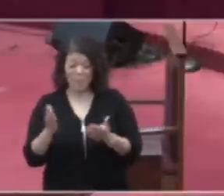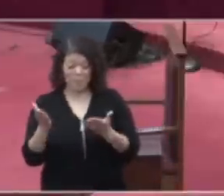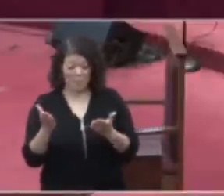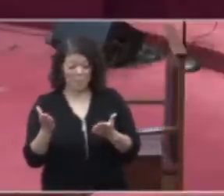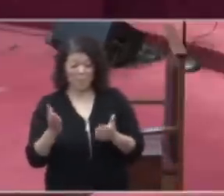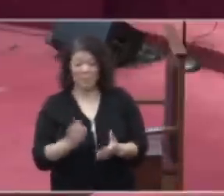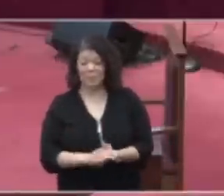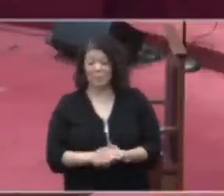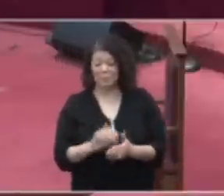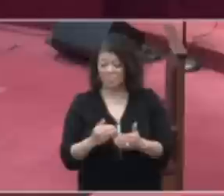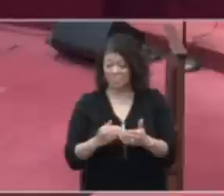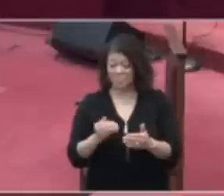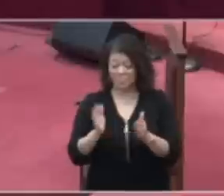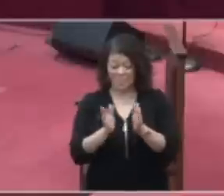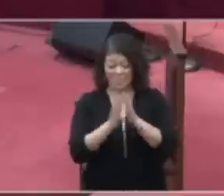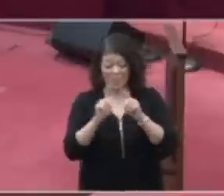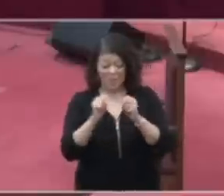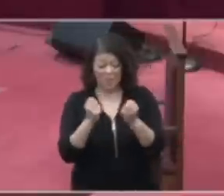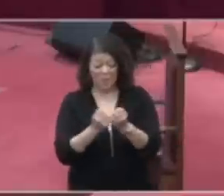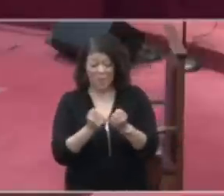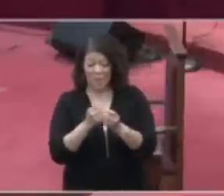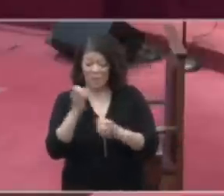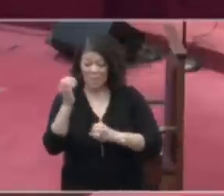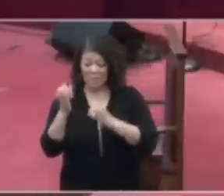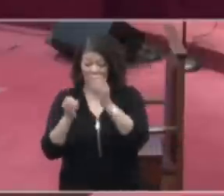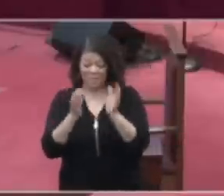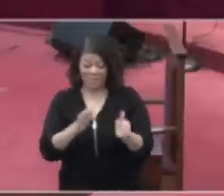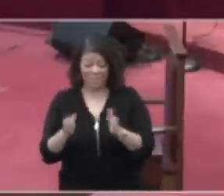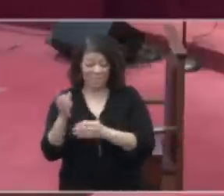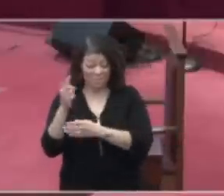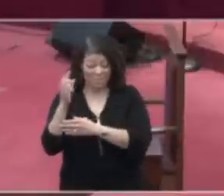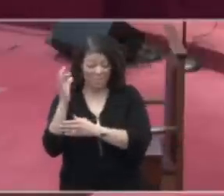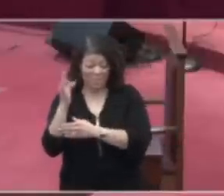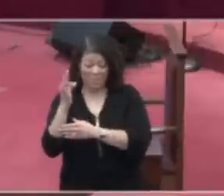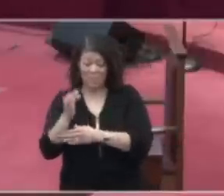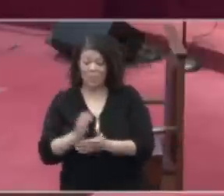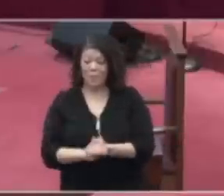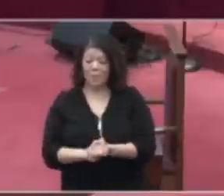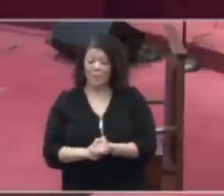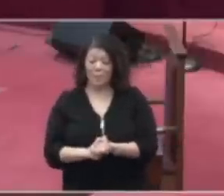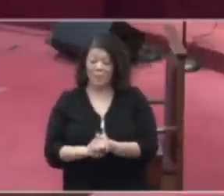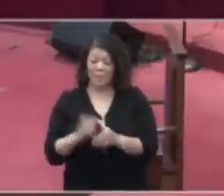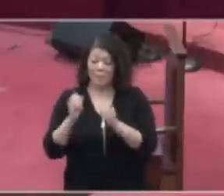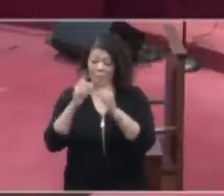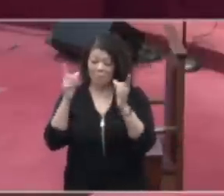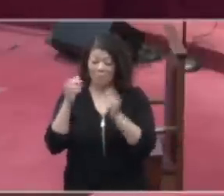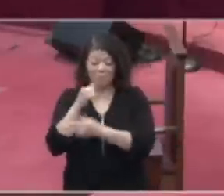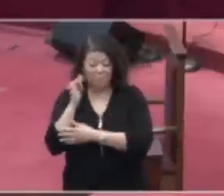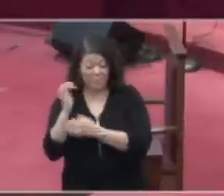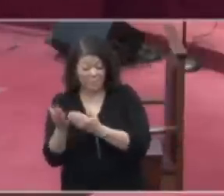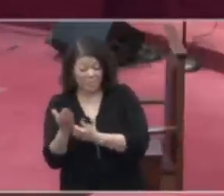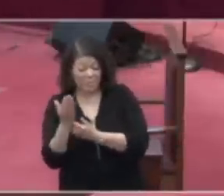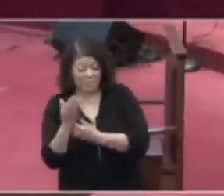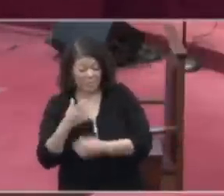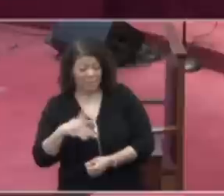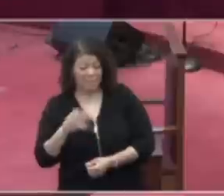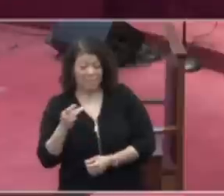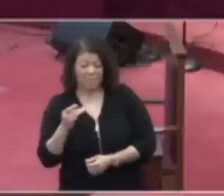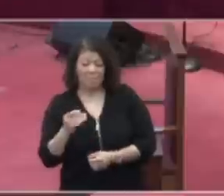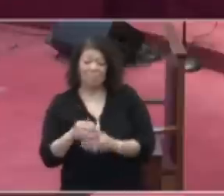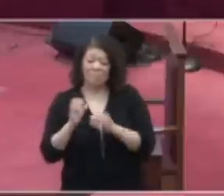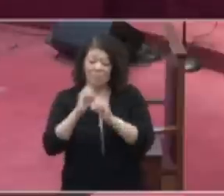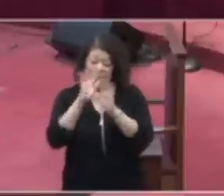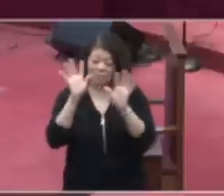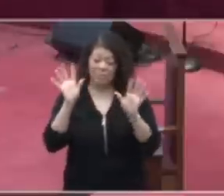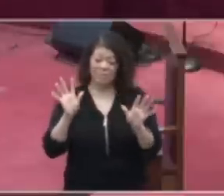praise team sings to prepare us for preaching, I woke up yesterday morning and I felt as clear a burden